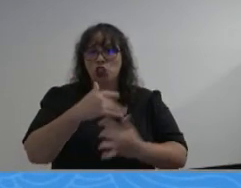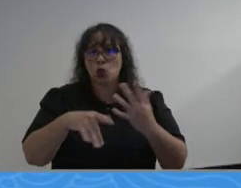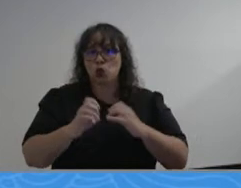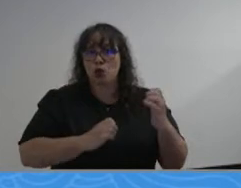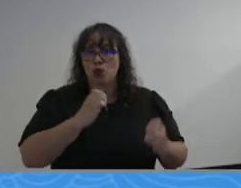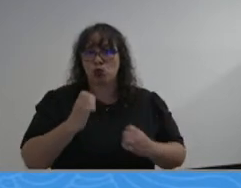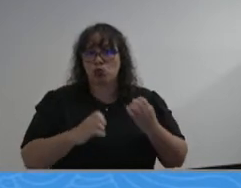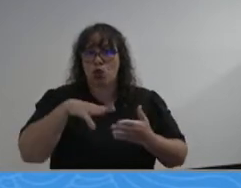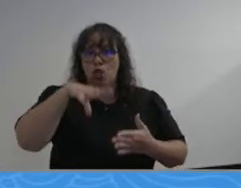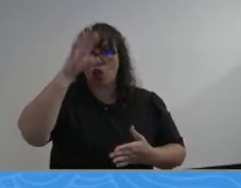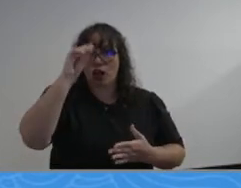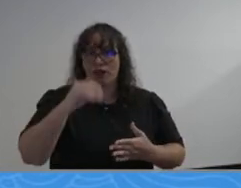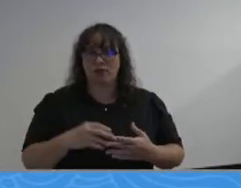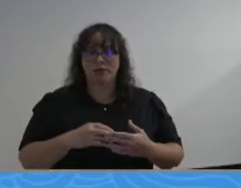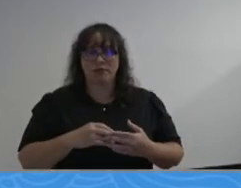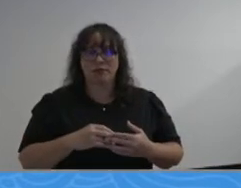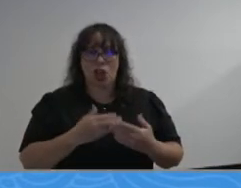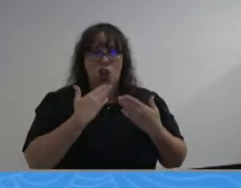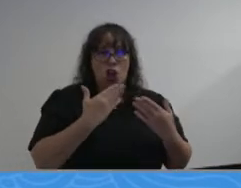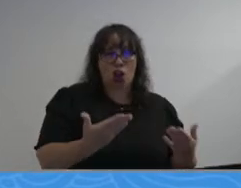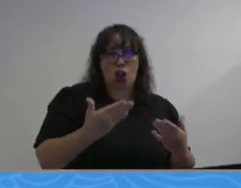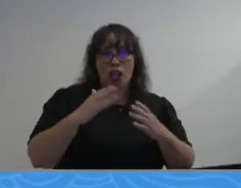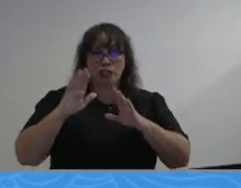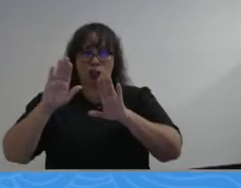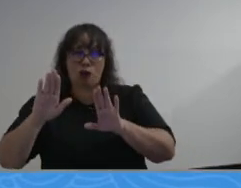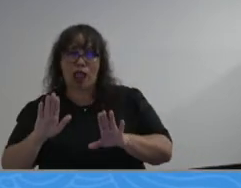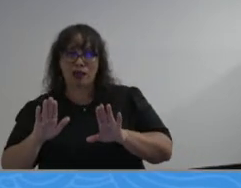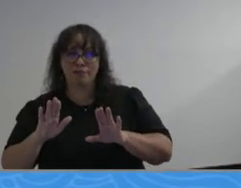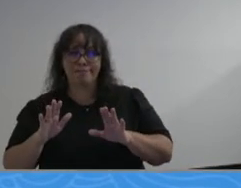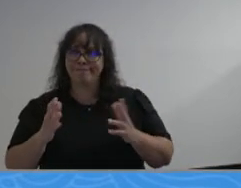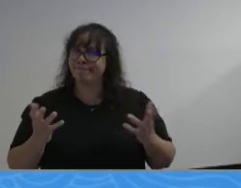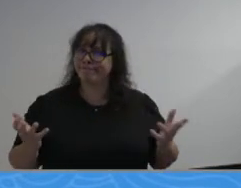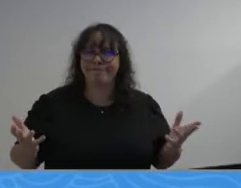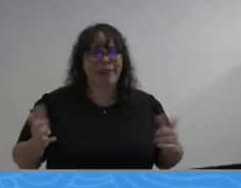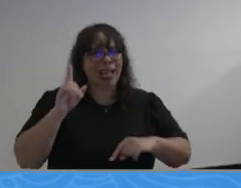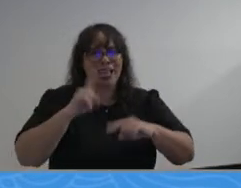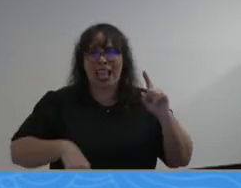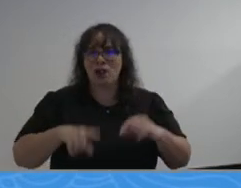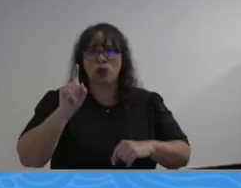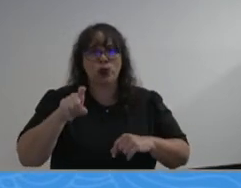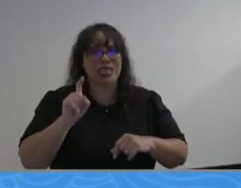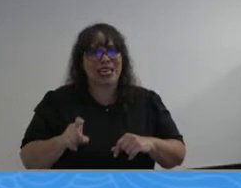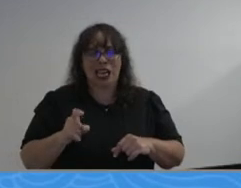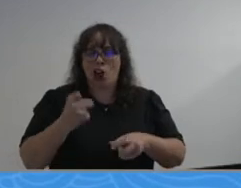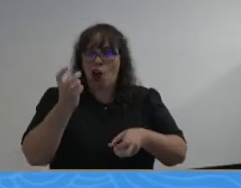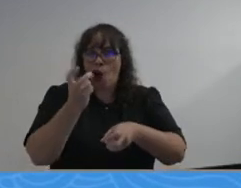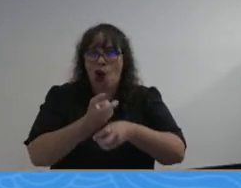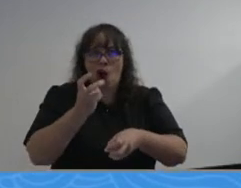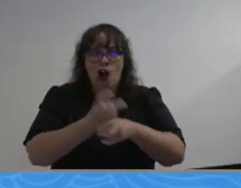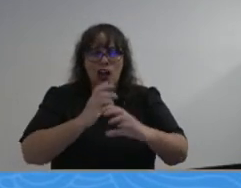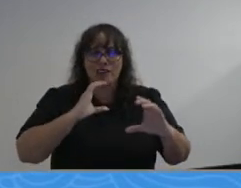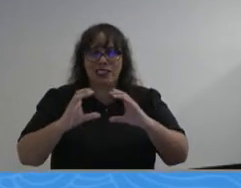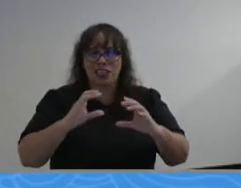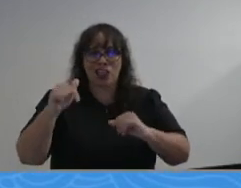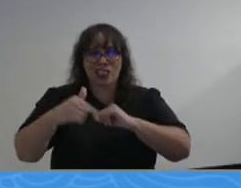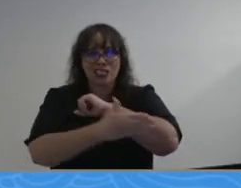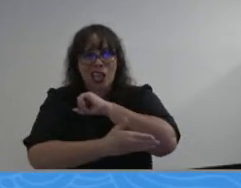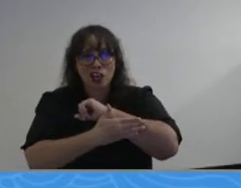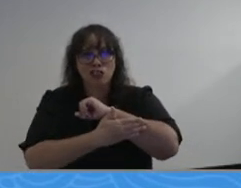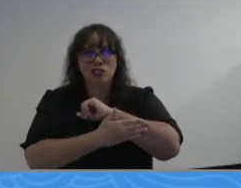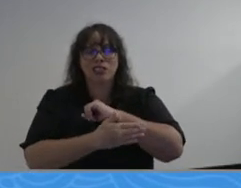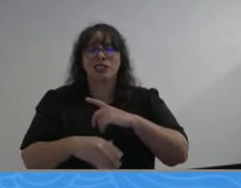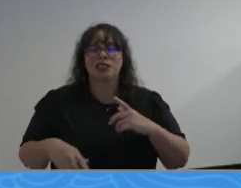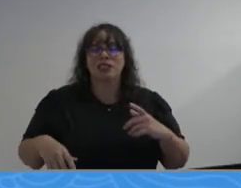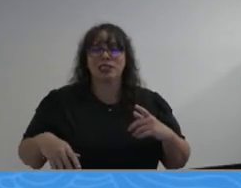well-being. We can't go from good to great unless we really have a hard conversation in this country and in this county and in Long Beach about mental